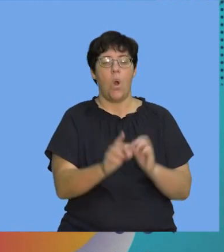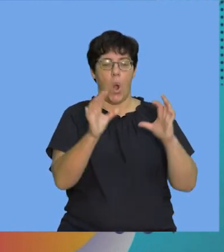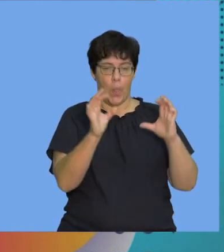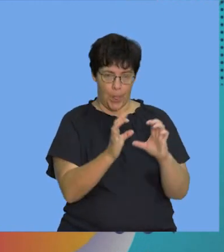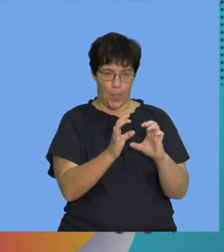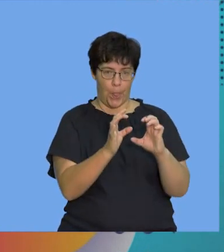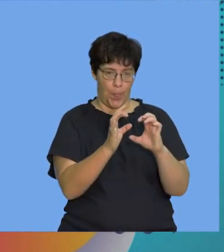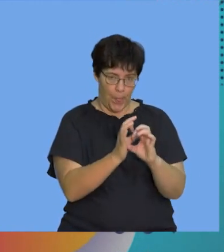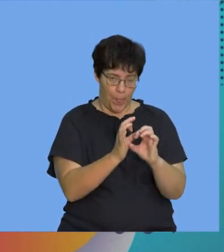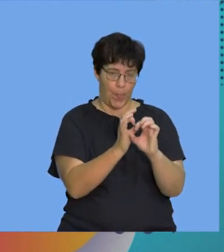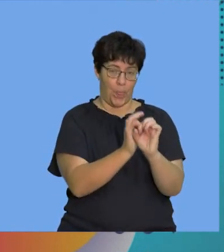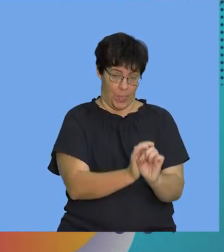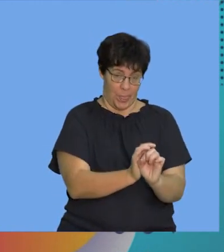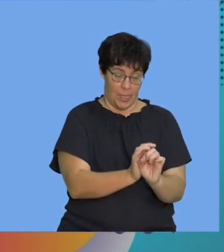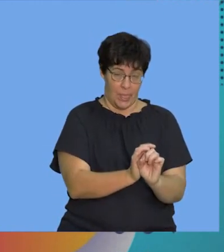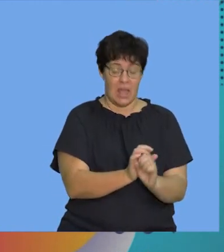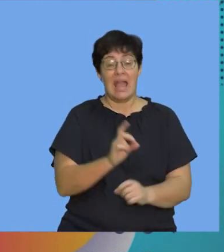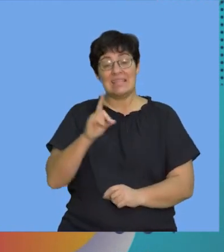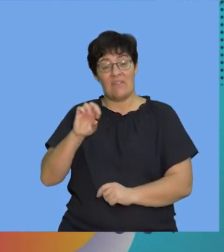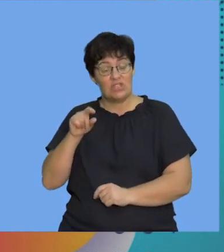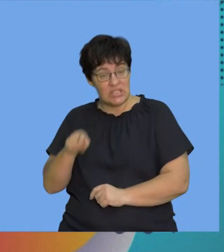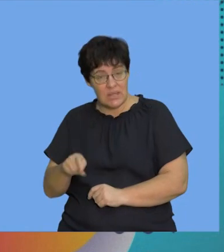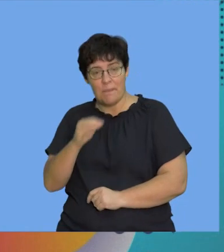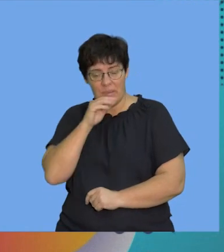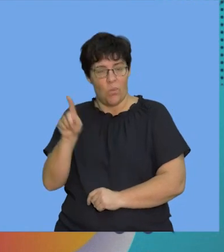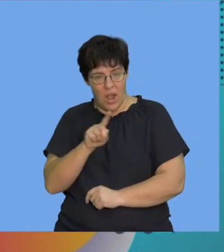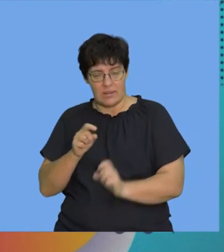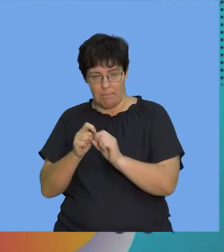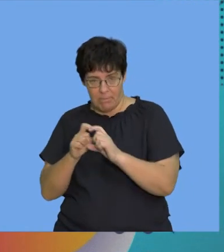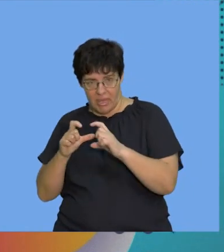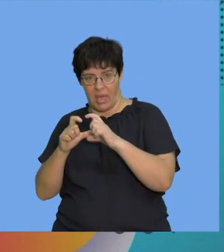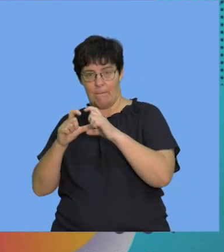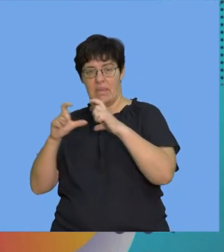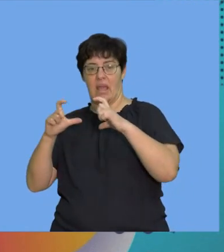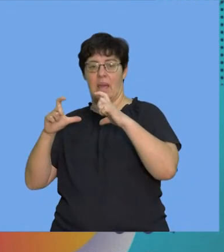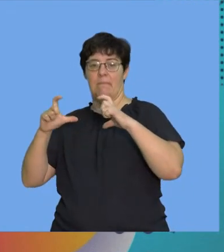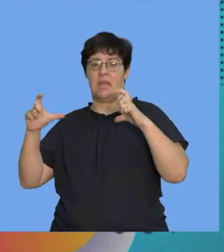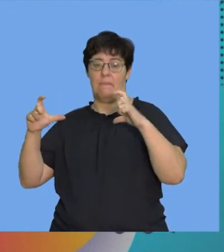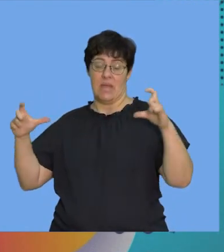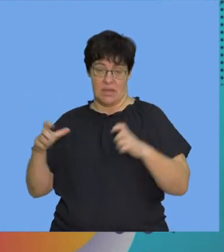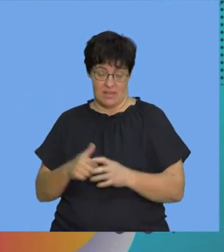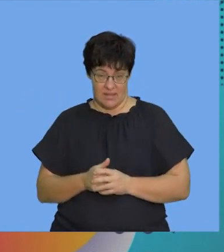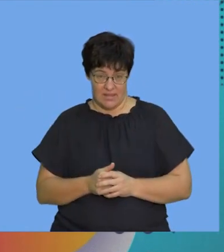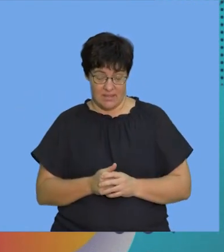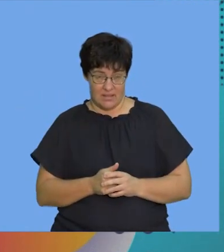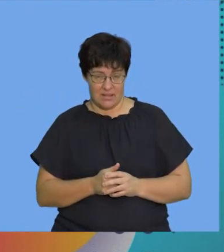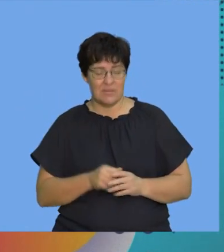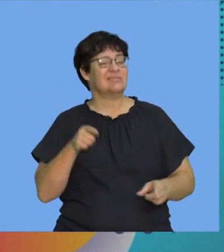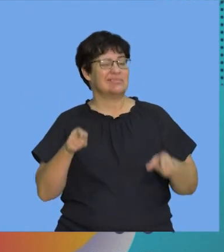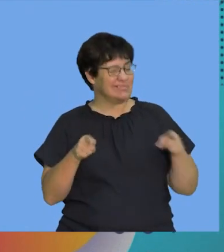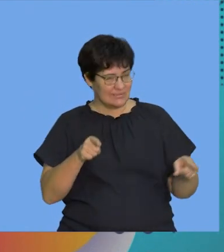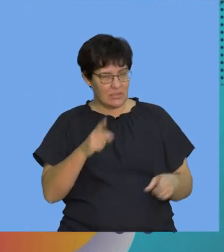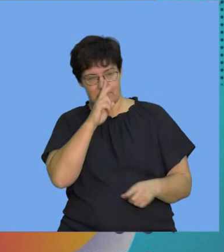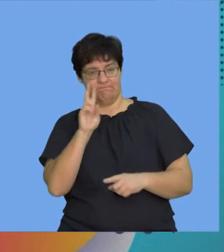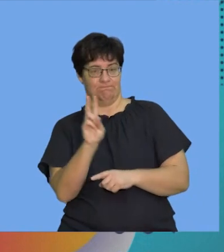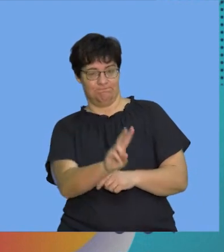and smaller and smaller. Diverging means it is becoming bigger and bigger and bigger, right? So that's what we're just going